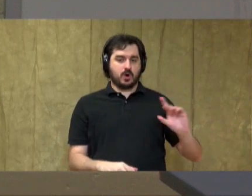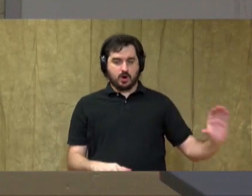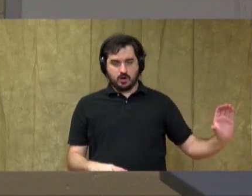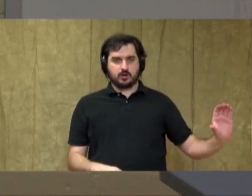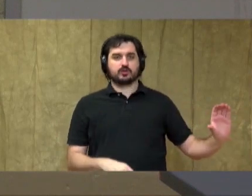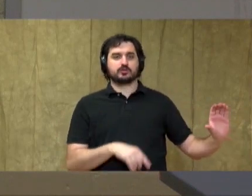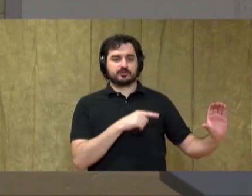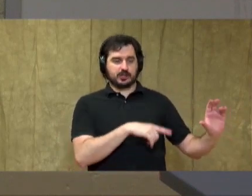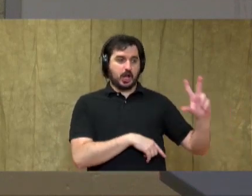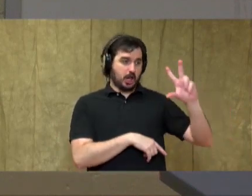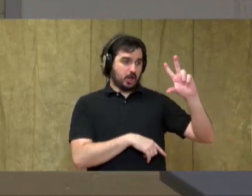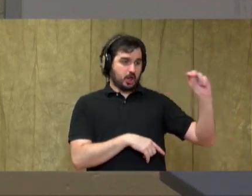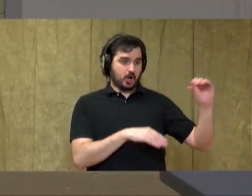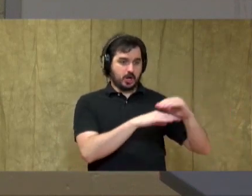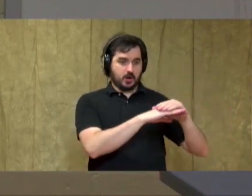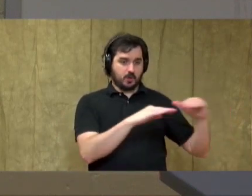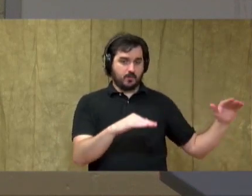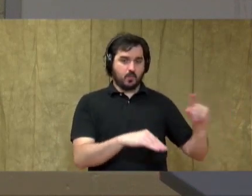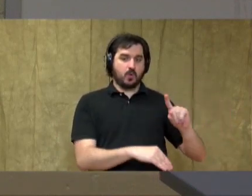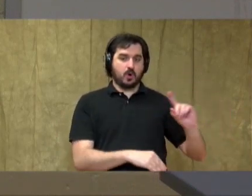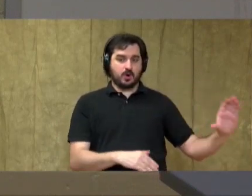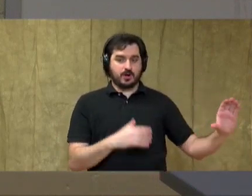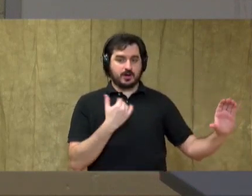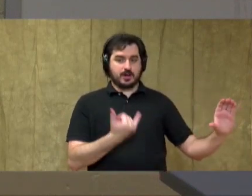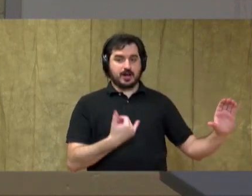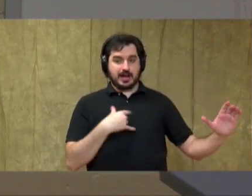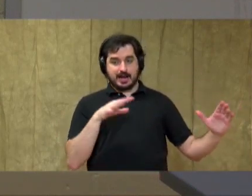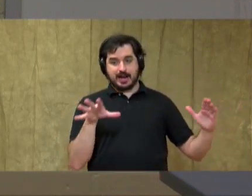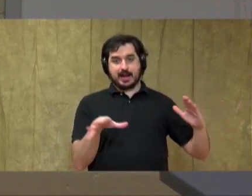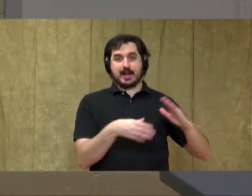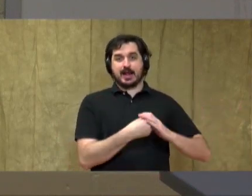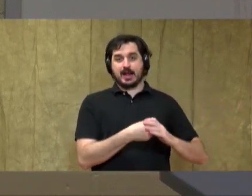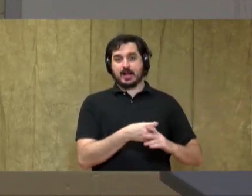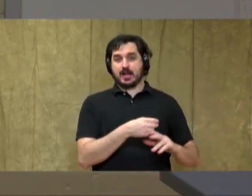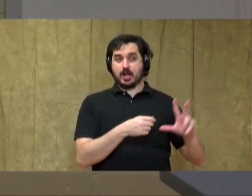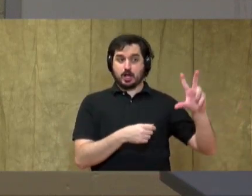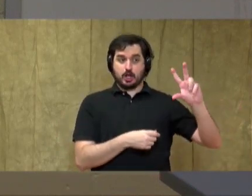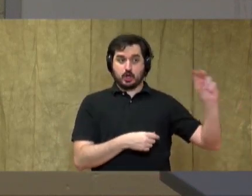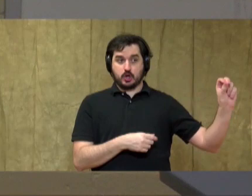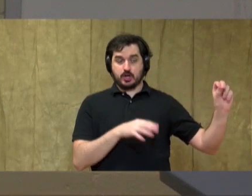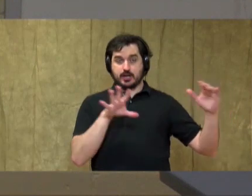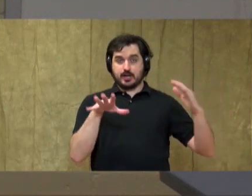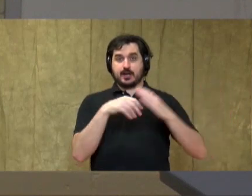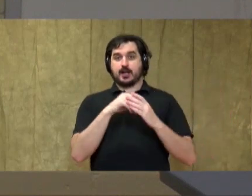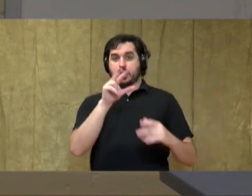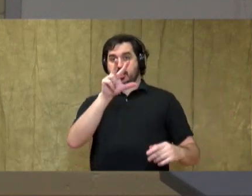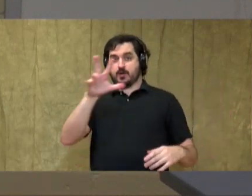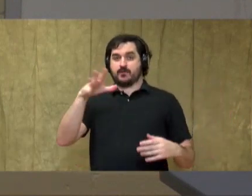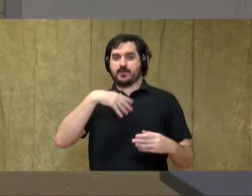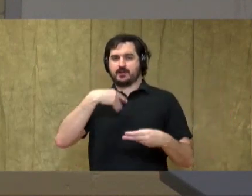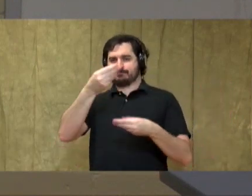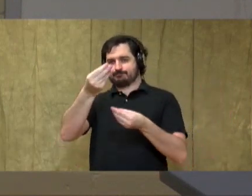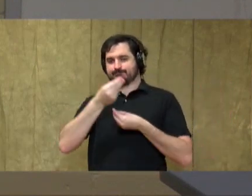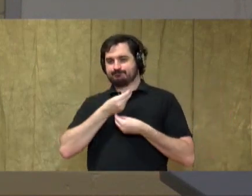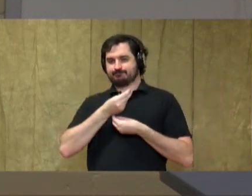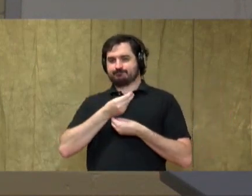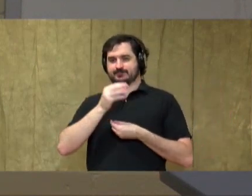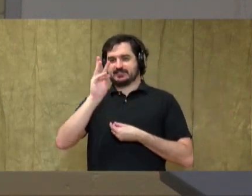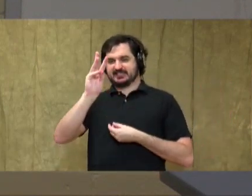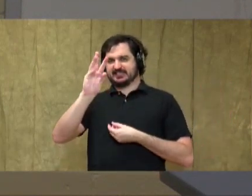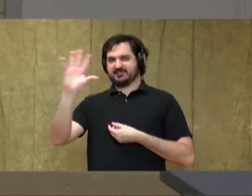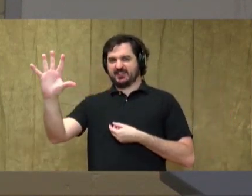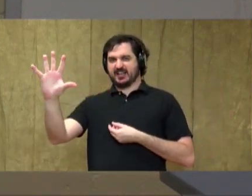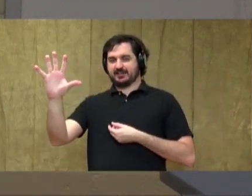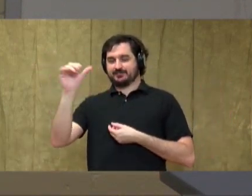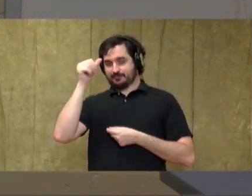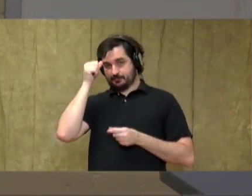hundredths. Now I could add 30 plus 35 to give me 65. And remember, our